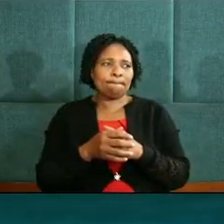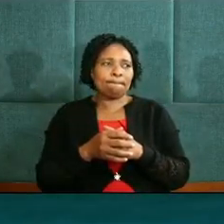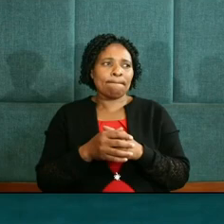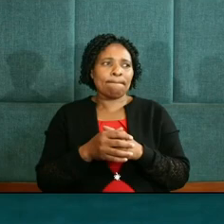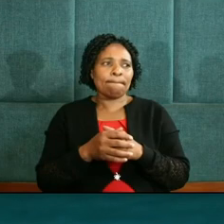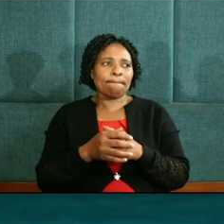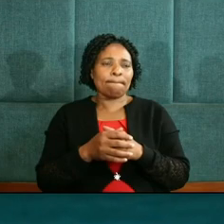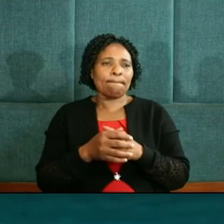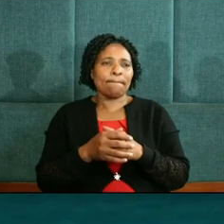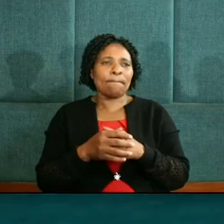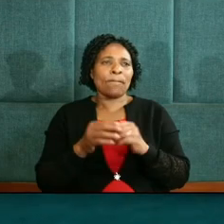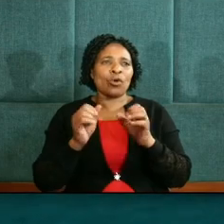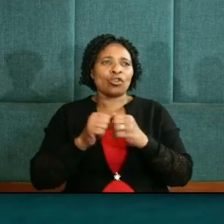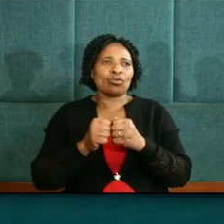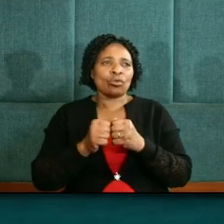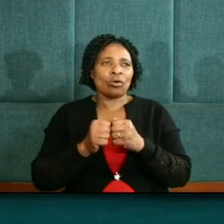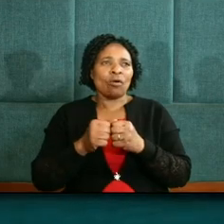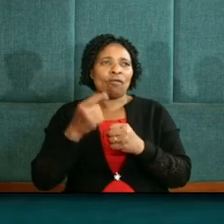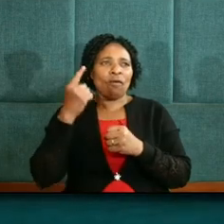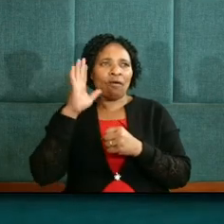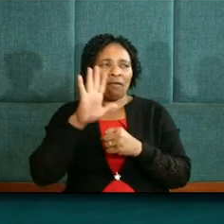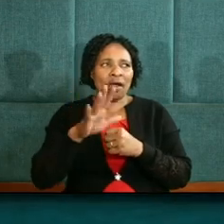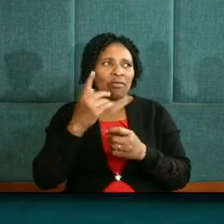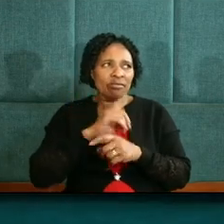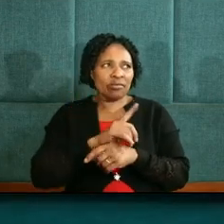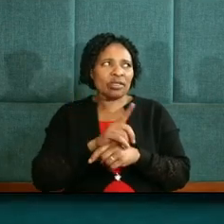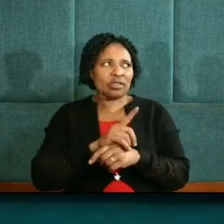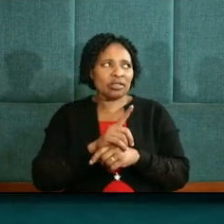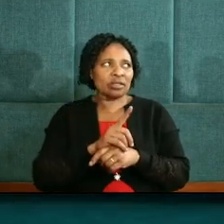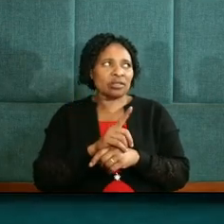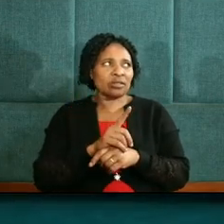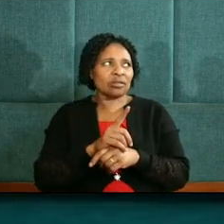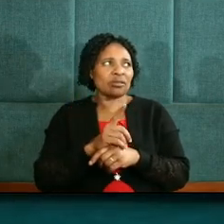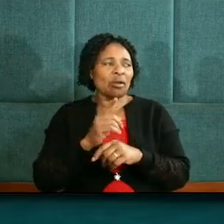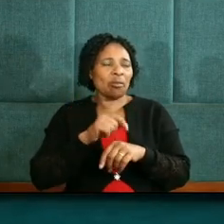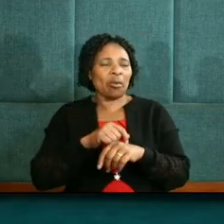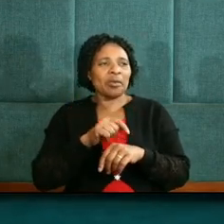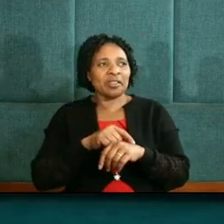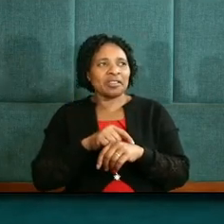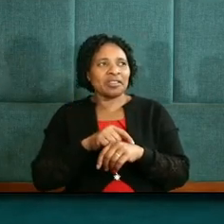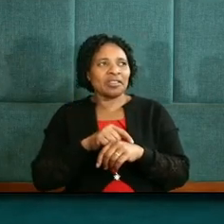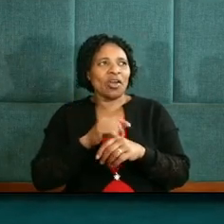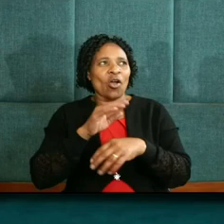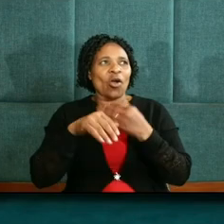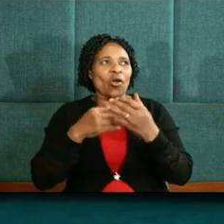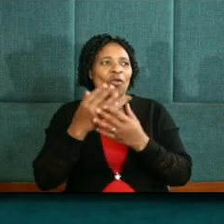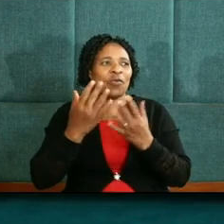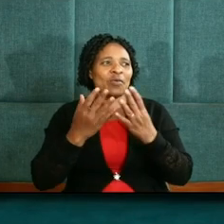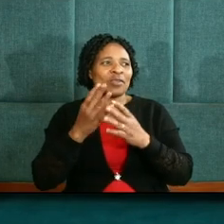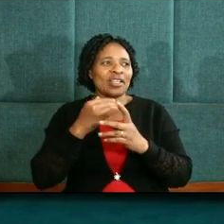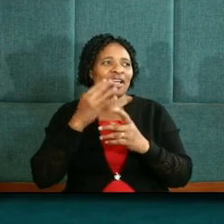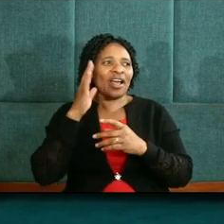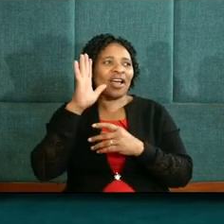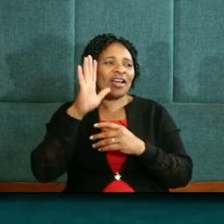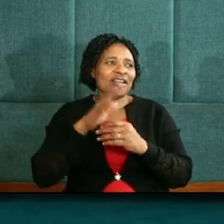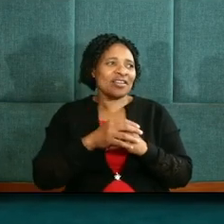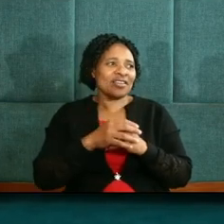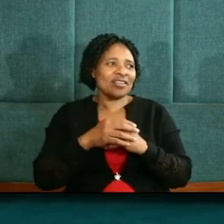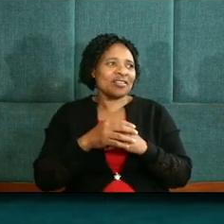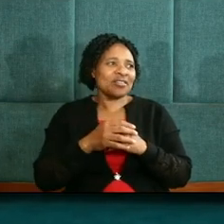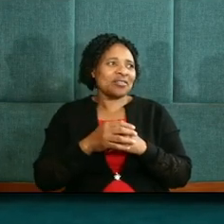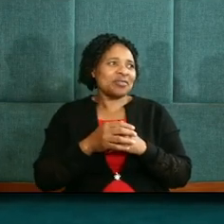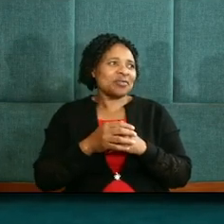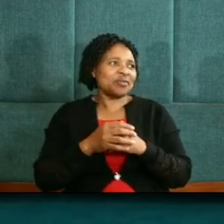Can I place a motion for 5 minutes more? 5 more minutes? All in favor say aye. Aye. Those opposed